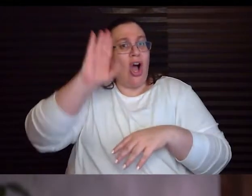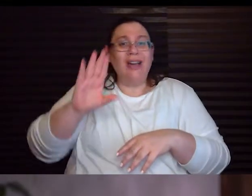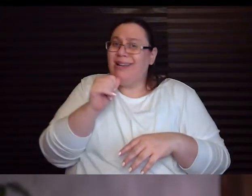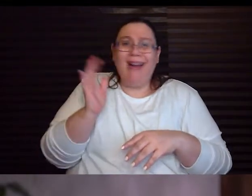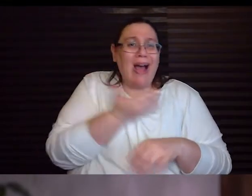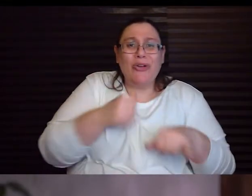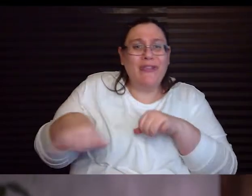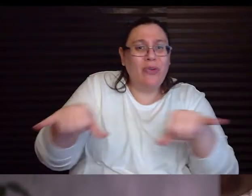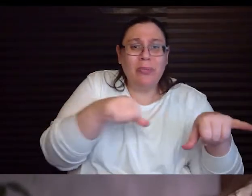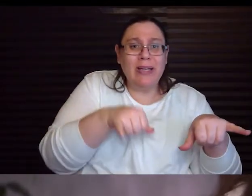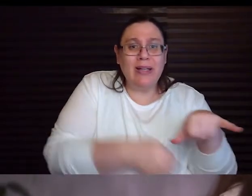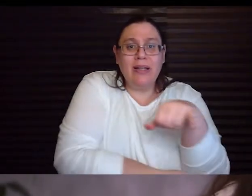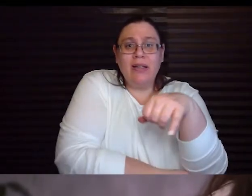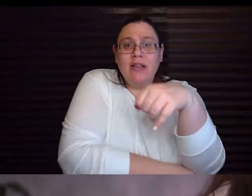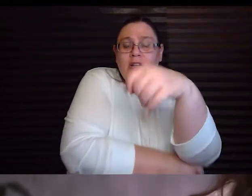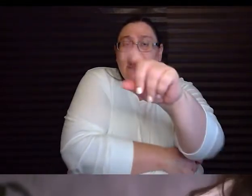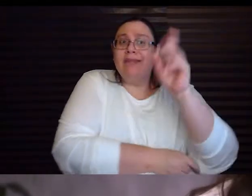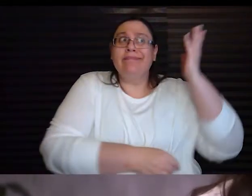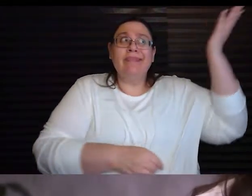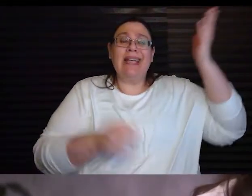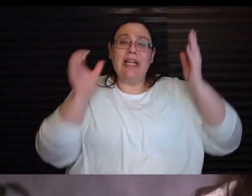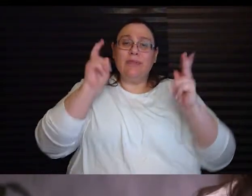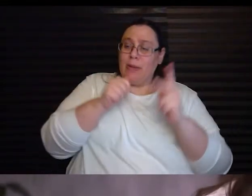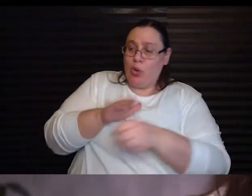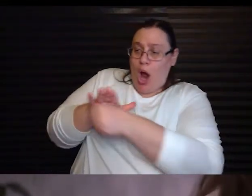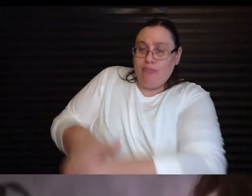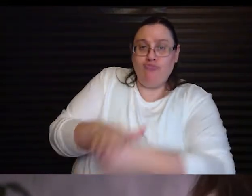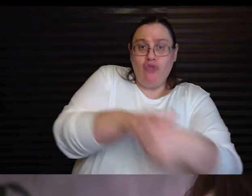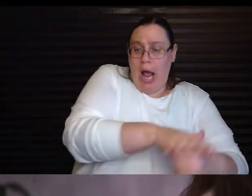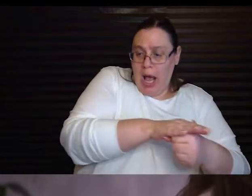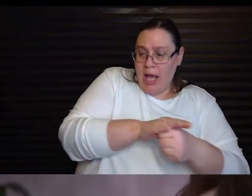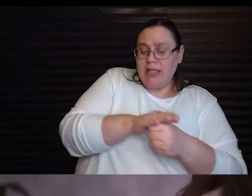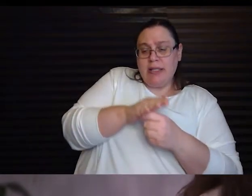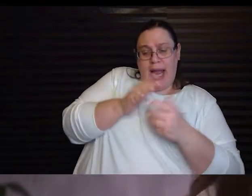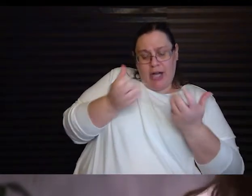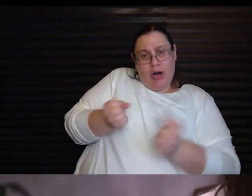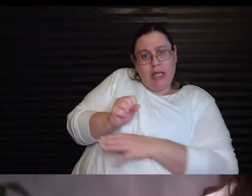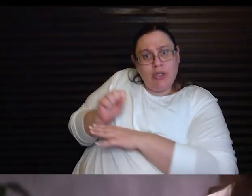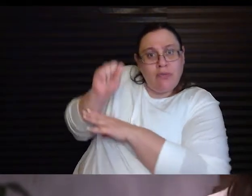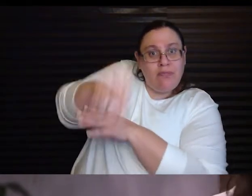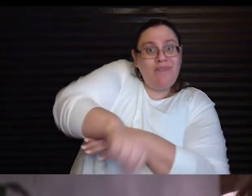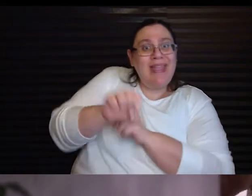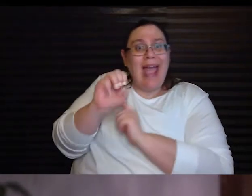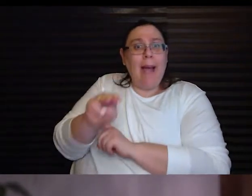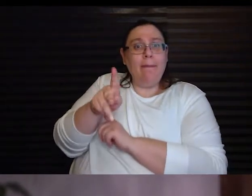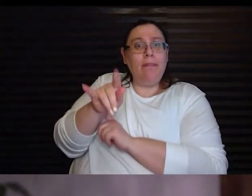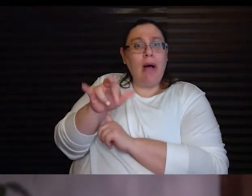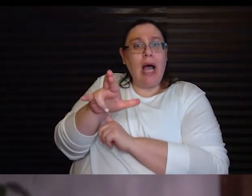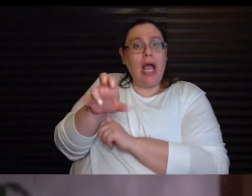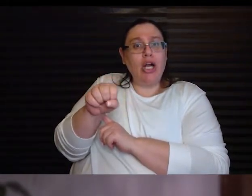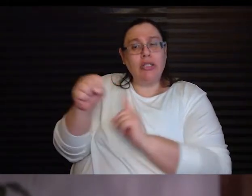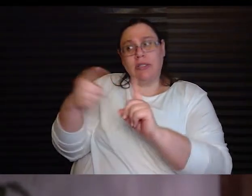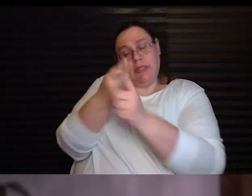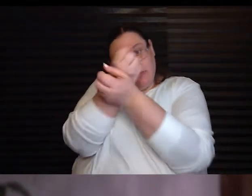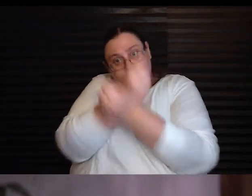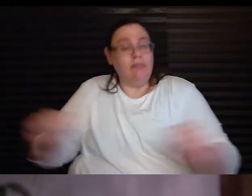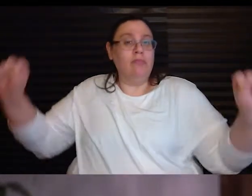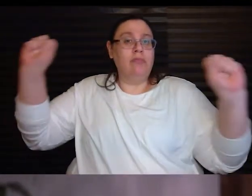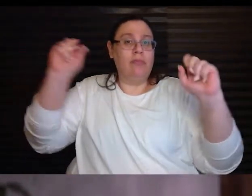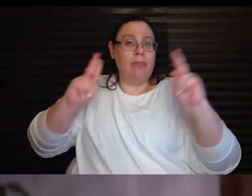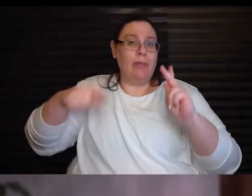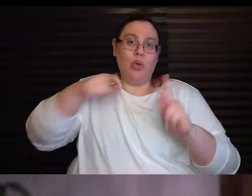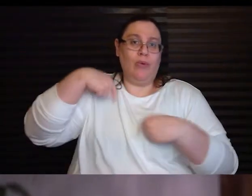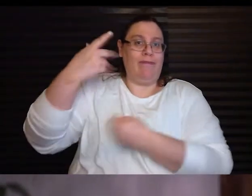of God. That God hears the cries of the oppressed and acts to overturn empires until liberation is